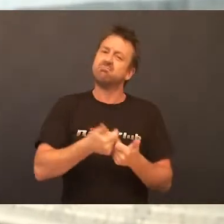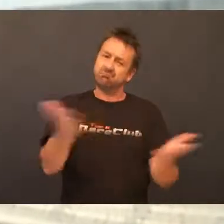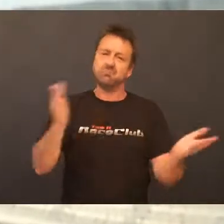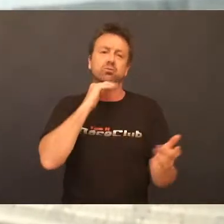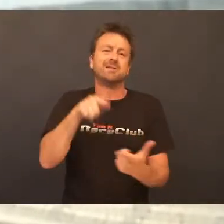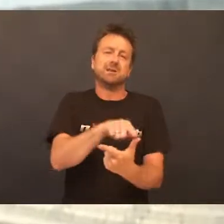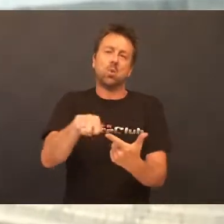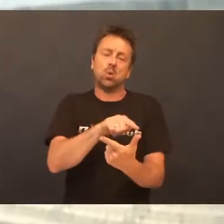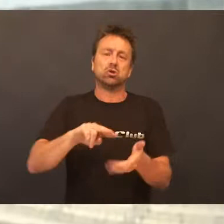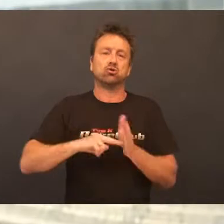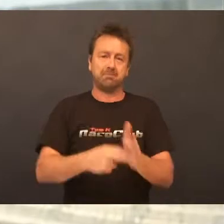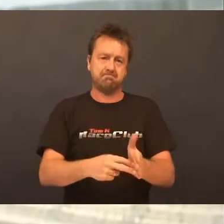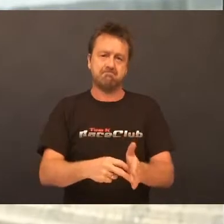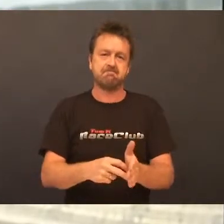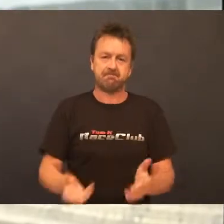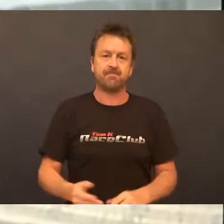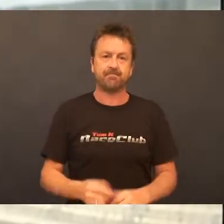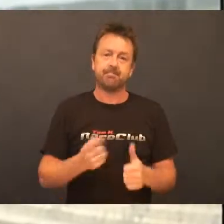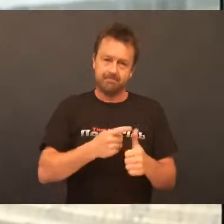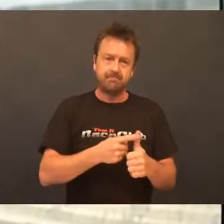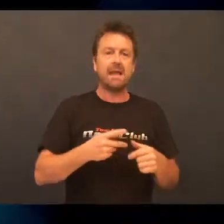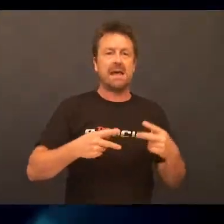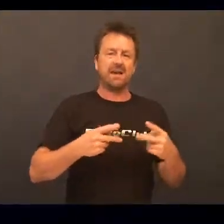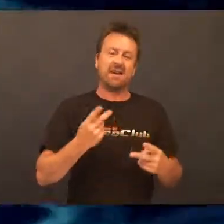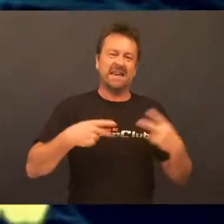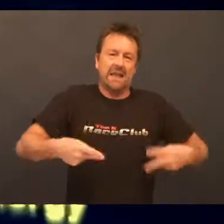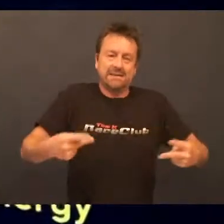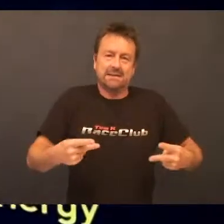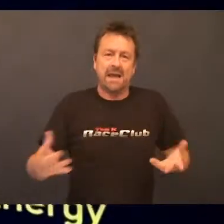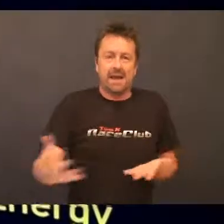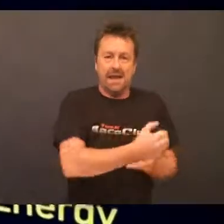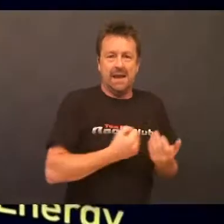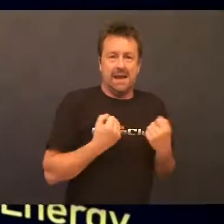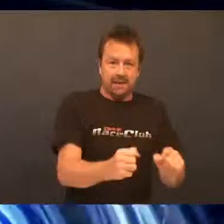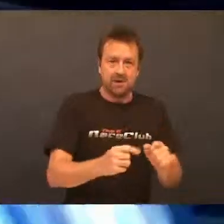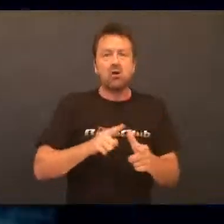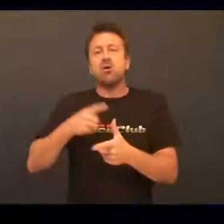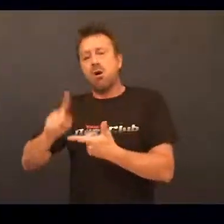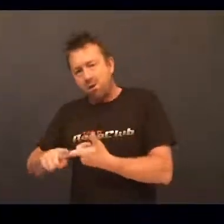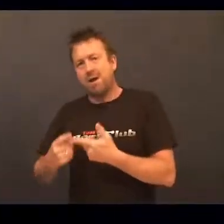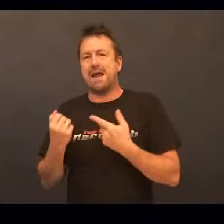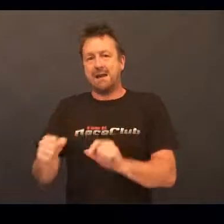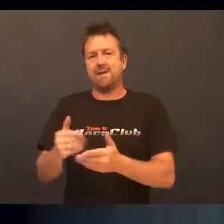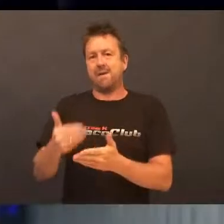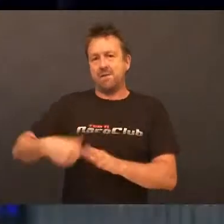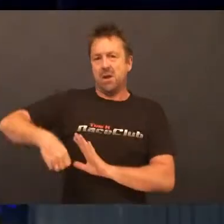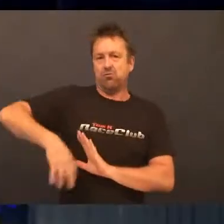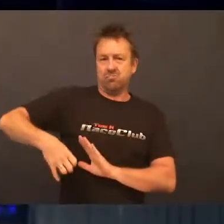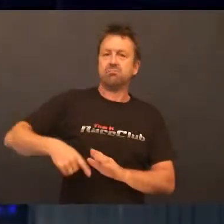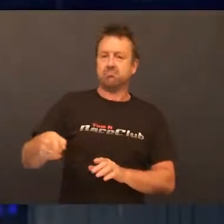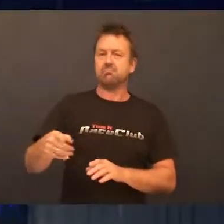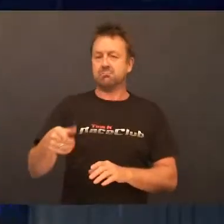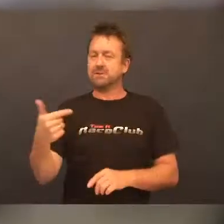2 systems of energy recovery will be used. Kinetic energy and energy from the exhaust gases, which